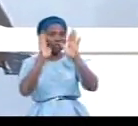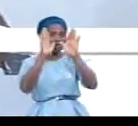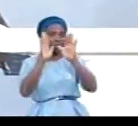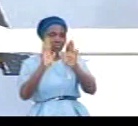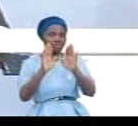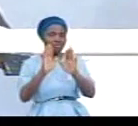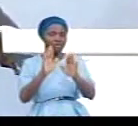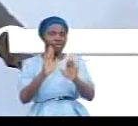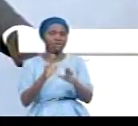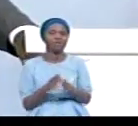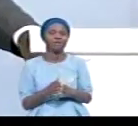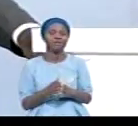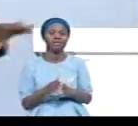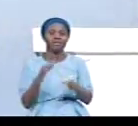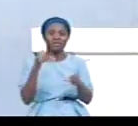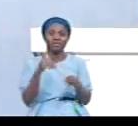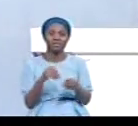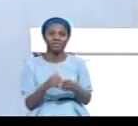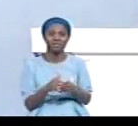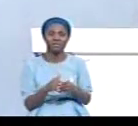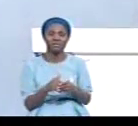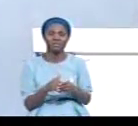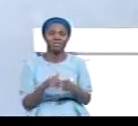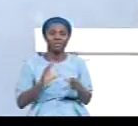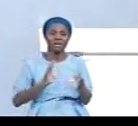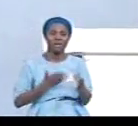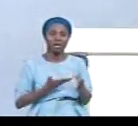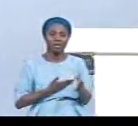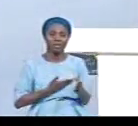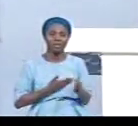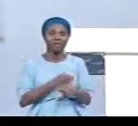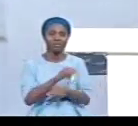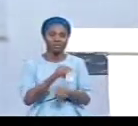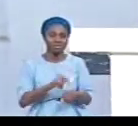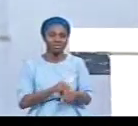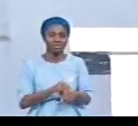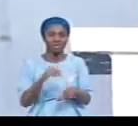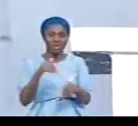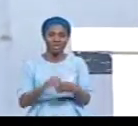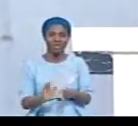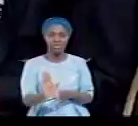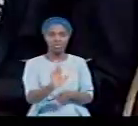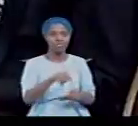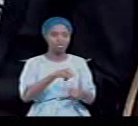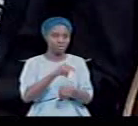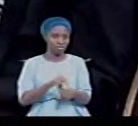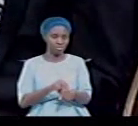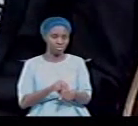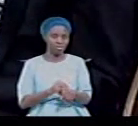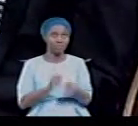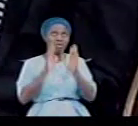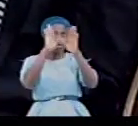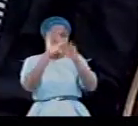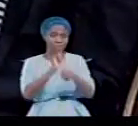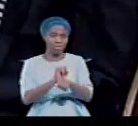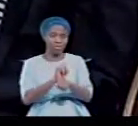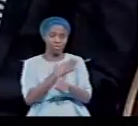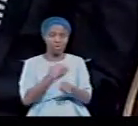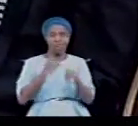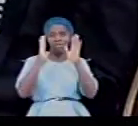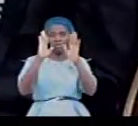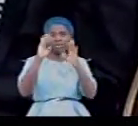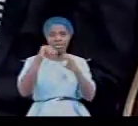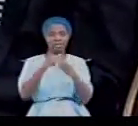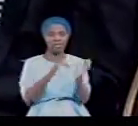and wonders in our nation. In your nation, signs and wonders.